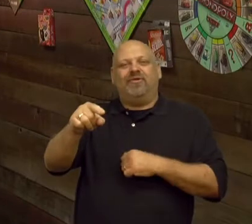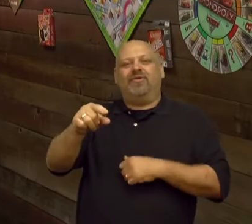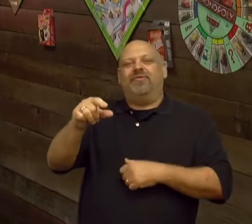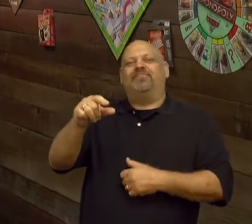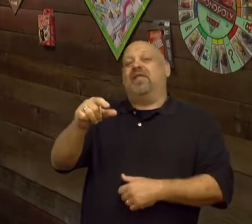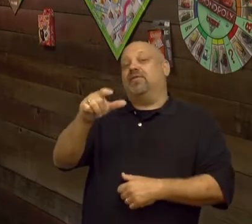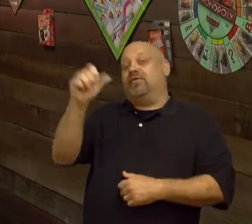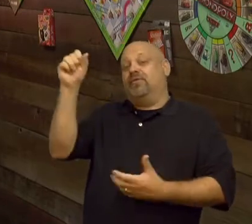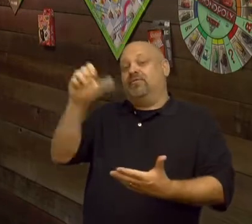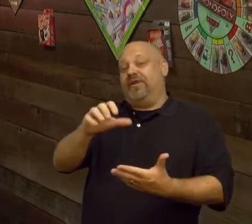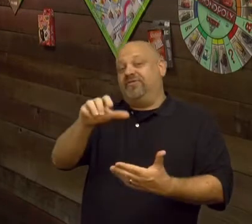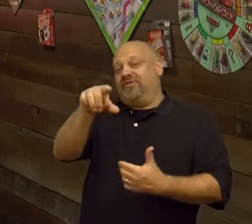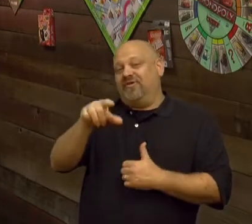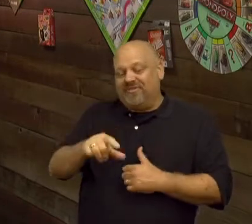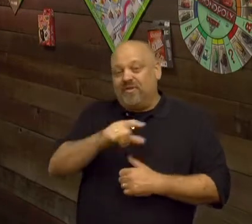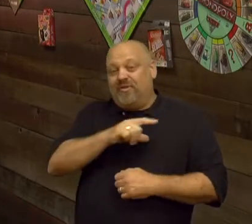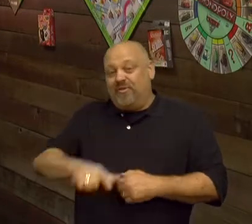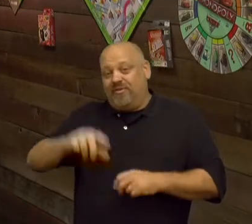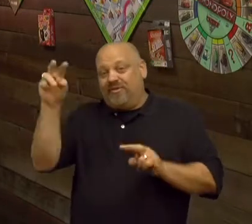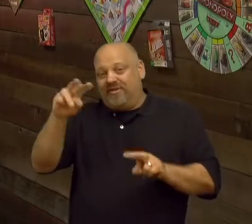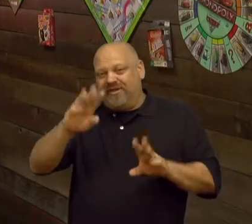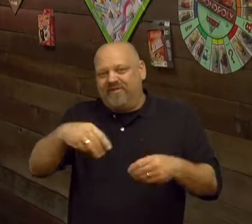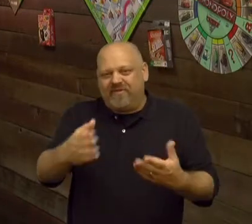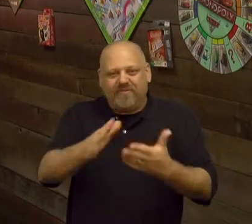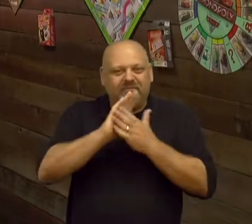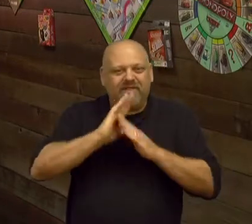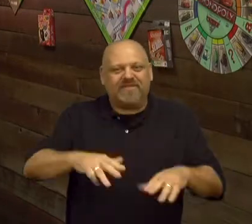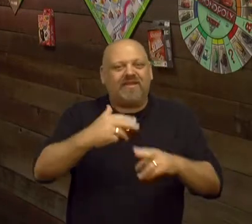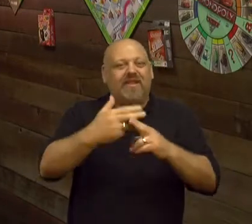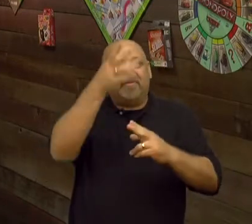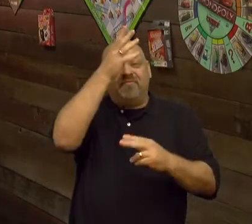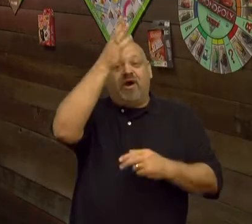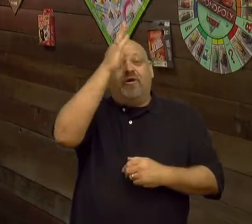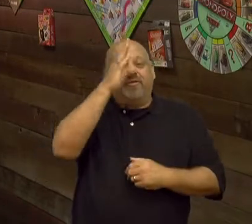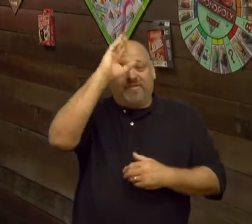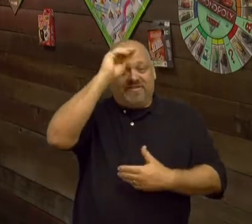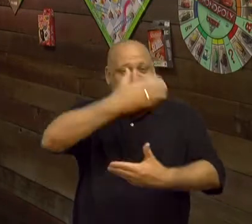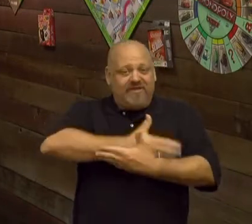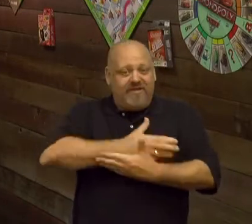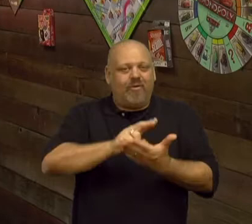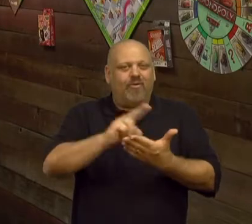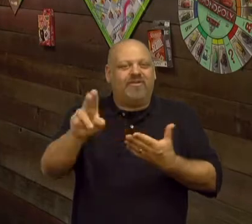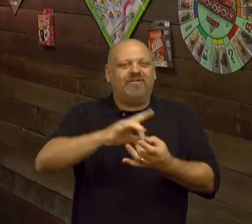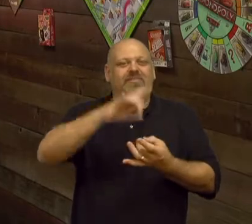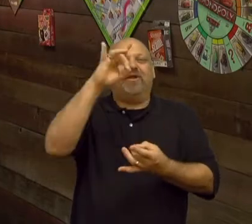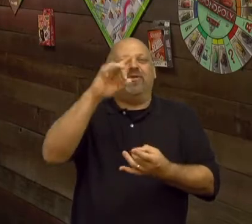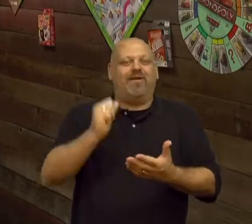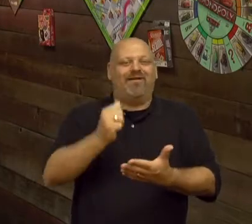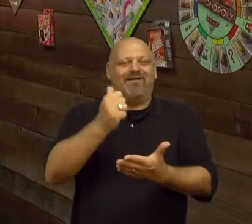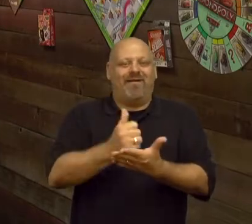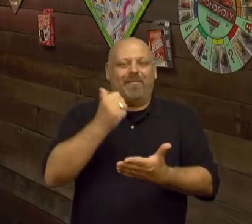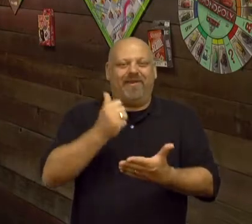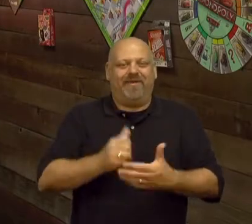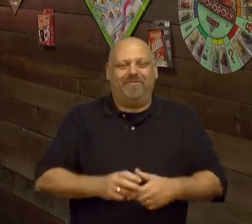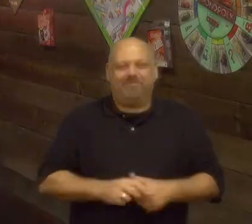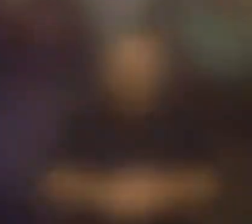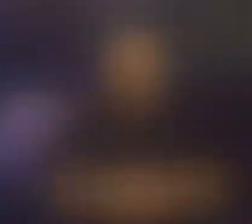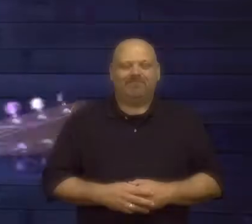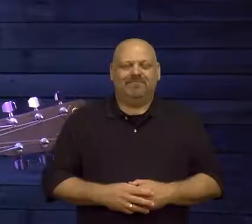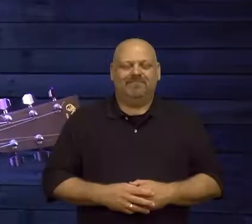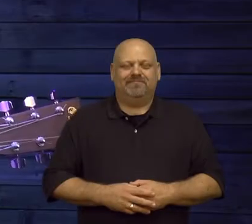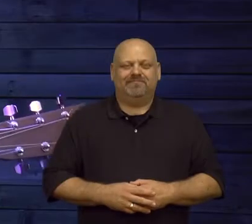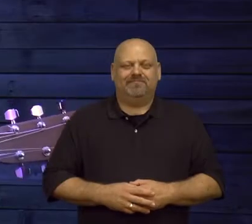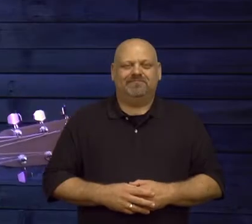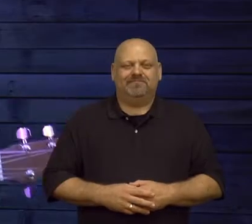gracious to you. May the Lord look upon you and give you peace. In the name of the Father and of the Son and of the Holy Spirit. Amen.